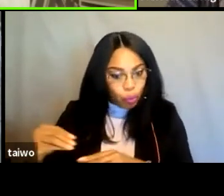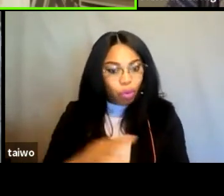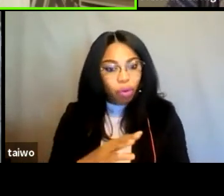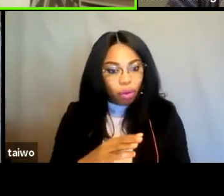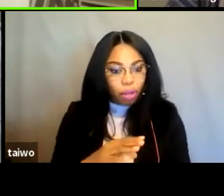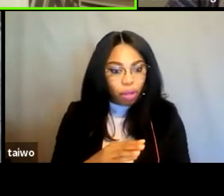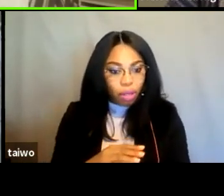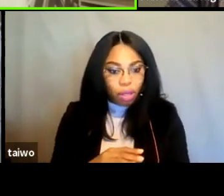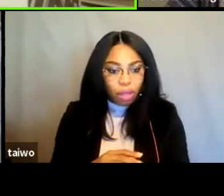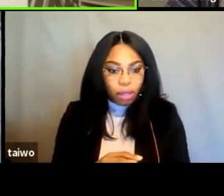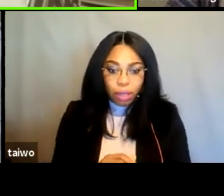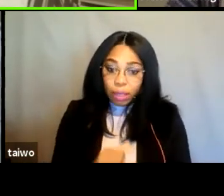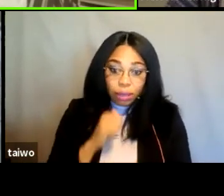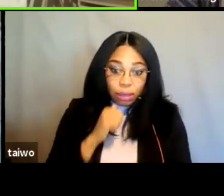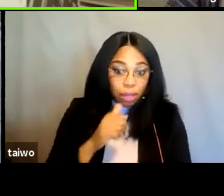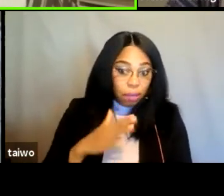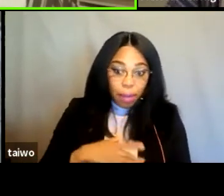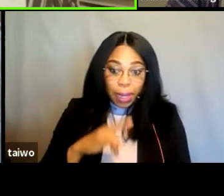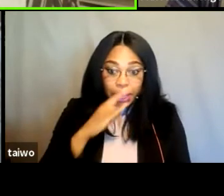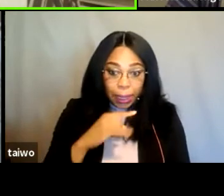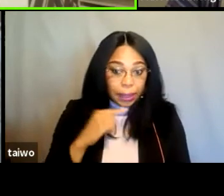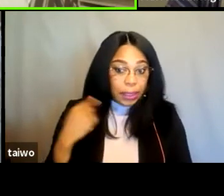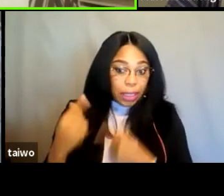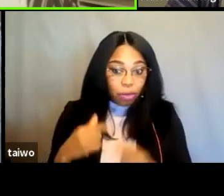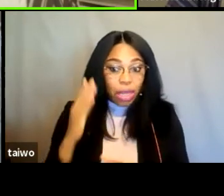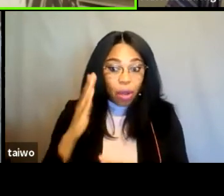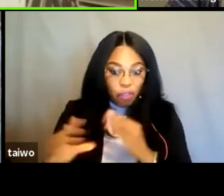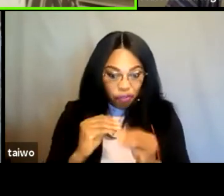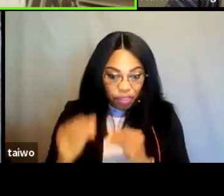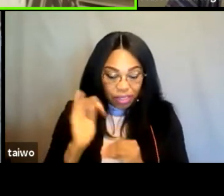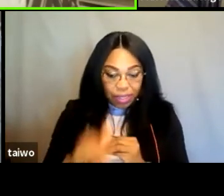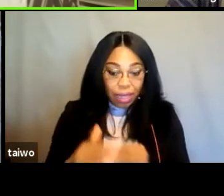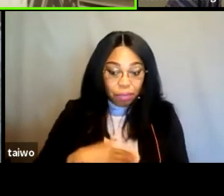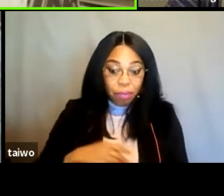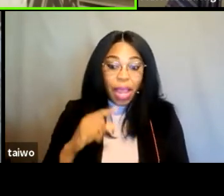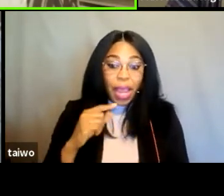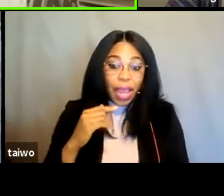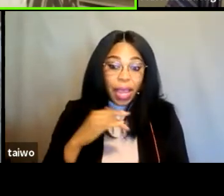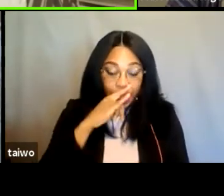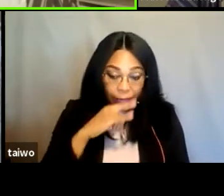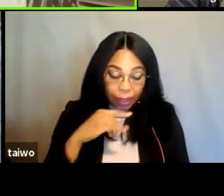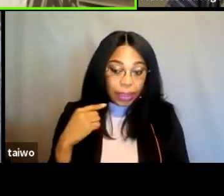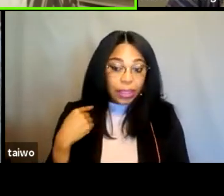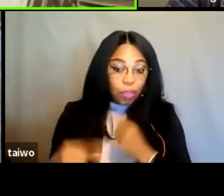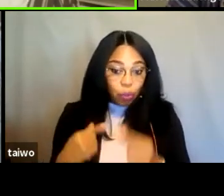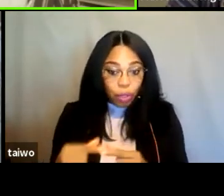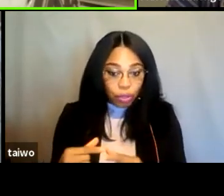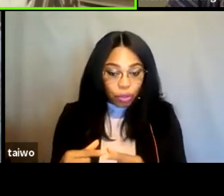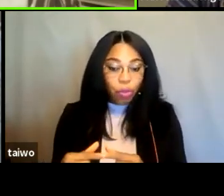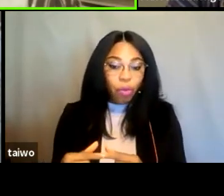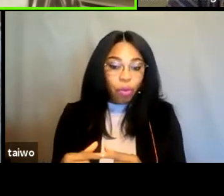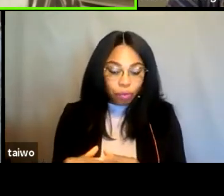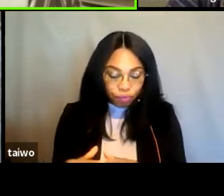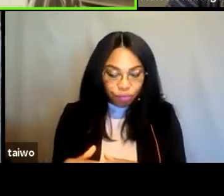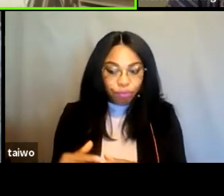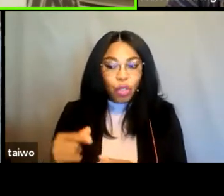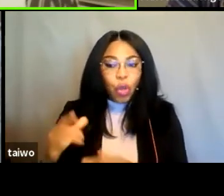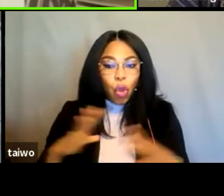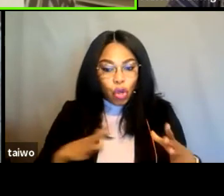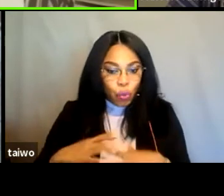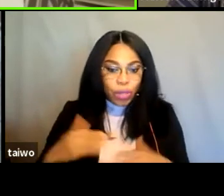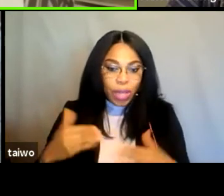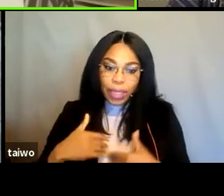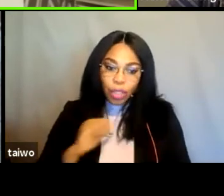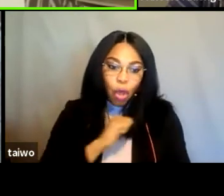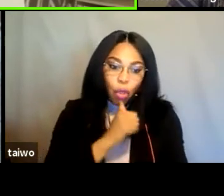It won't be in my child's generation that that's corrected. My child's generation has Hollywood as the authority on that story. And